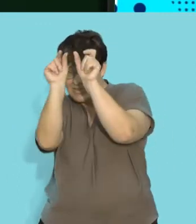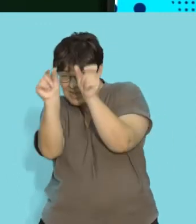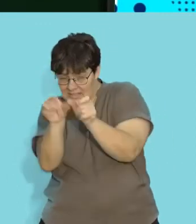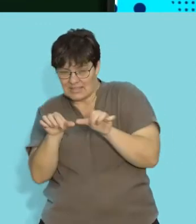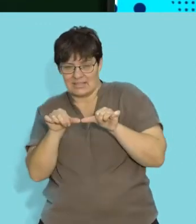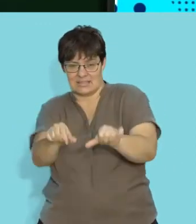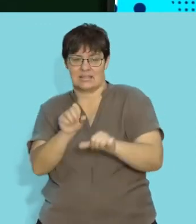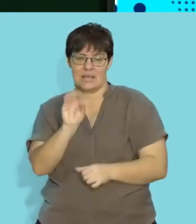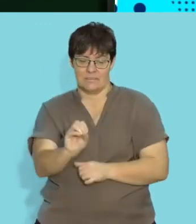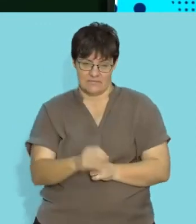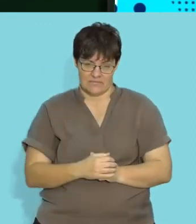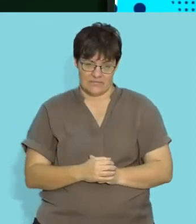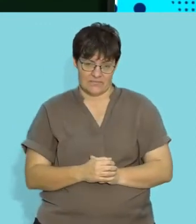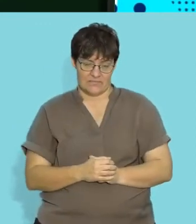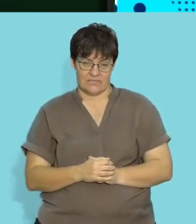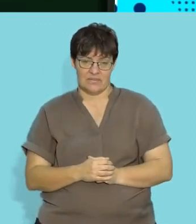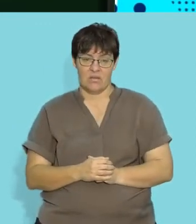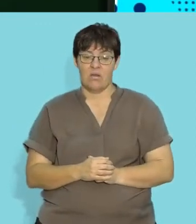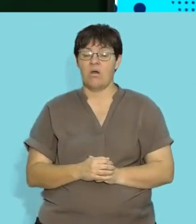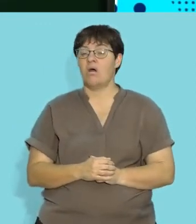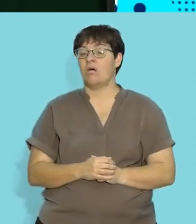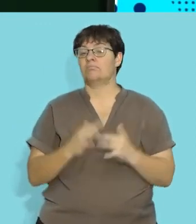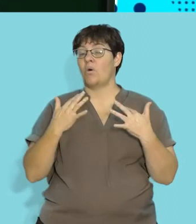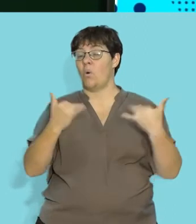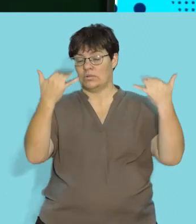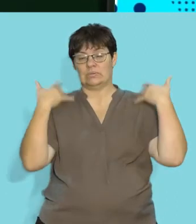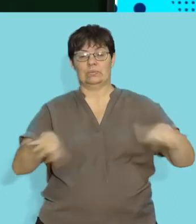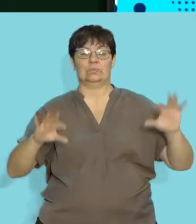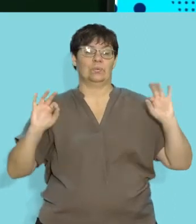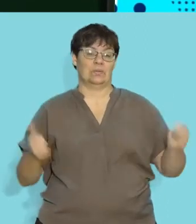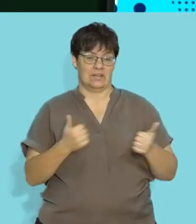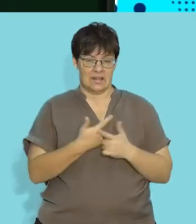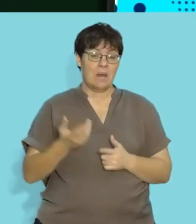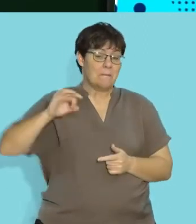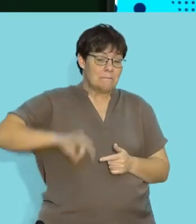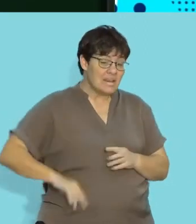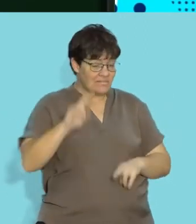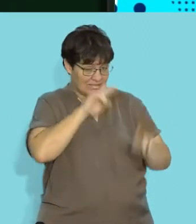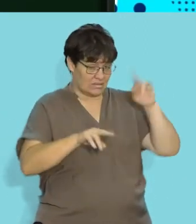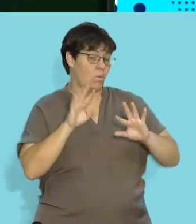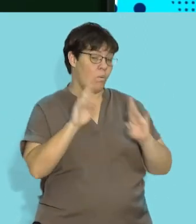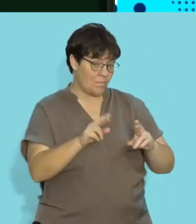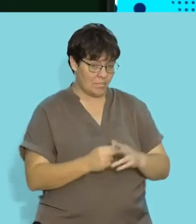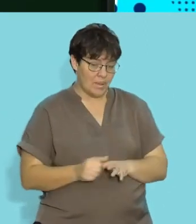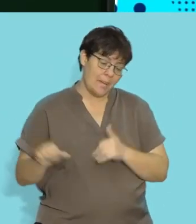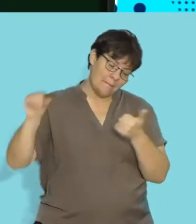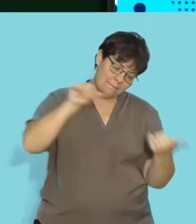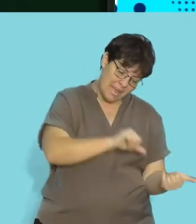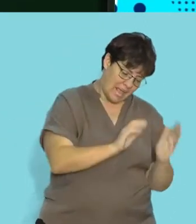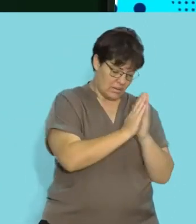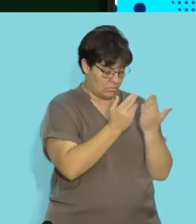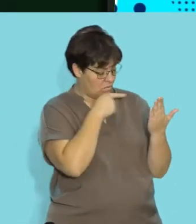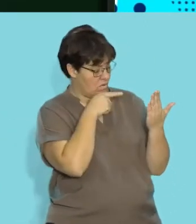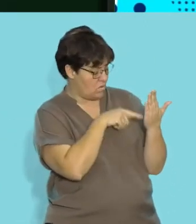the thickness of the endometrium. Guys, you've been a fantastic audience. I trust that you've benefited from this revision lesson. Go back